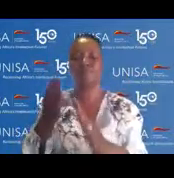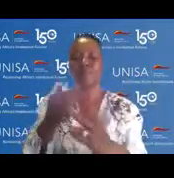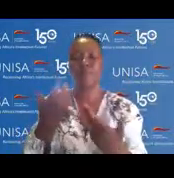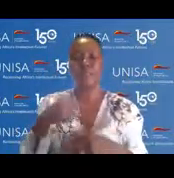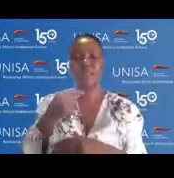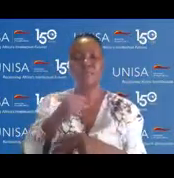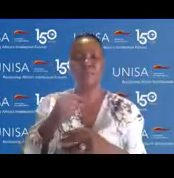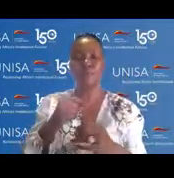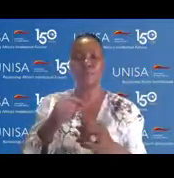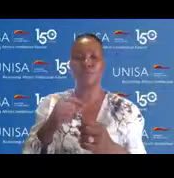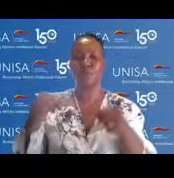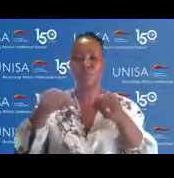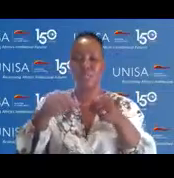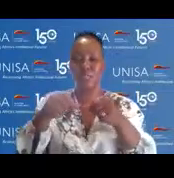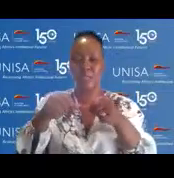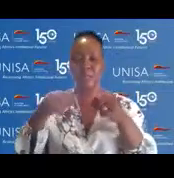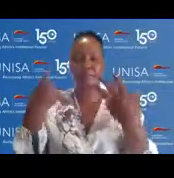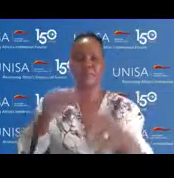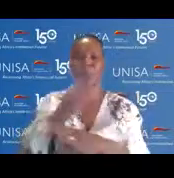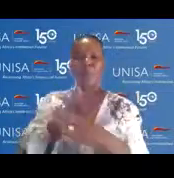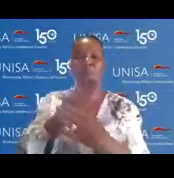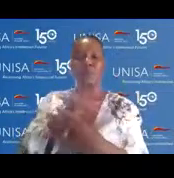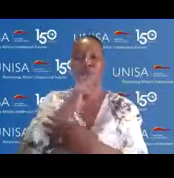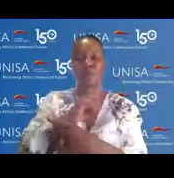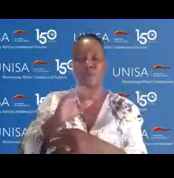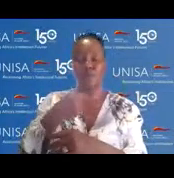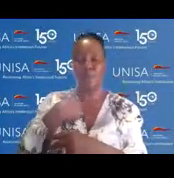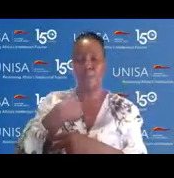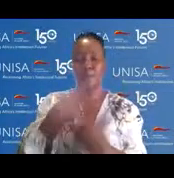will make it useful for me. Click on OK.